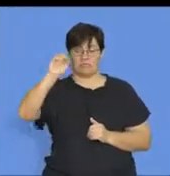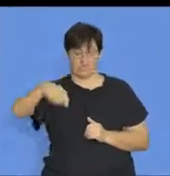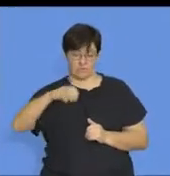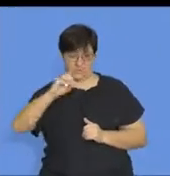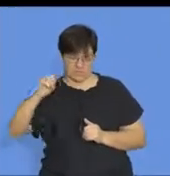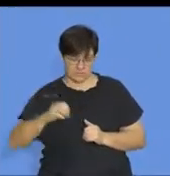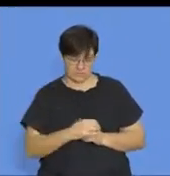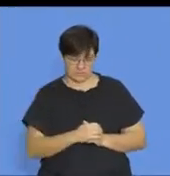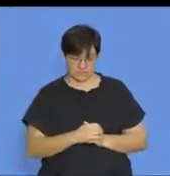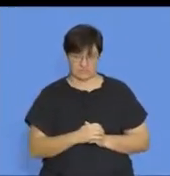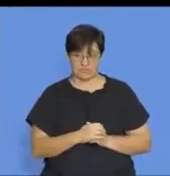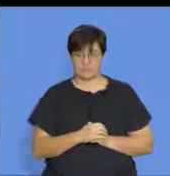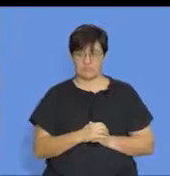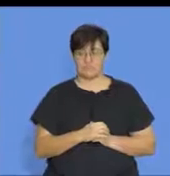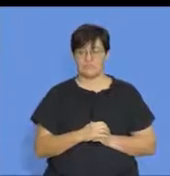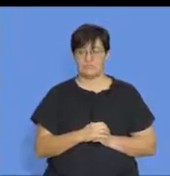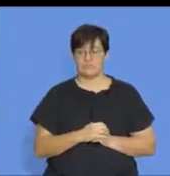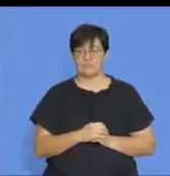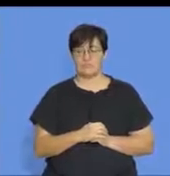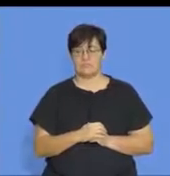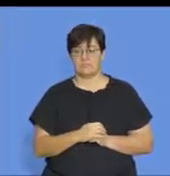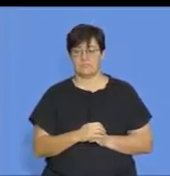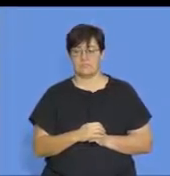1,200,000. So I'm starting with that,